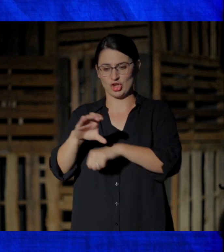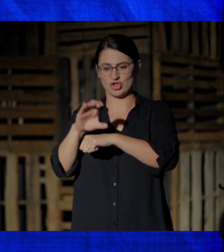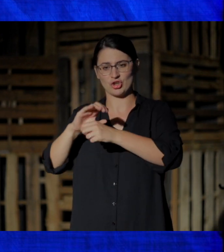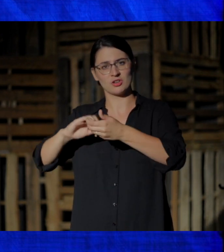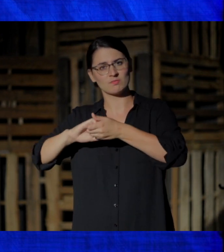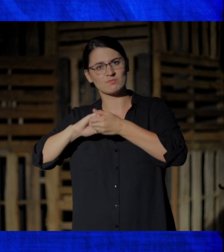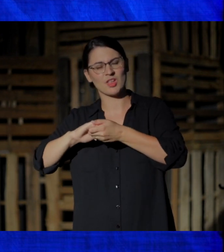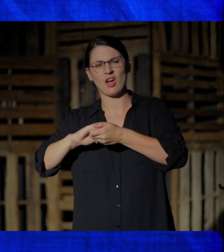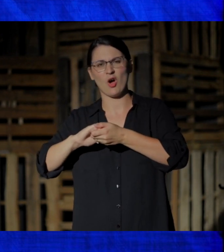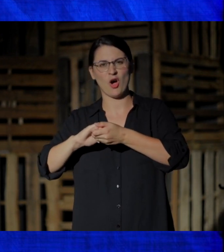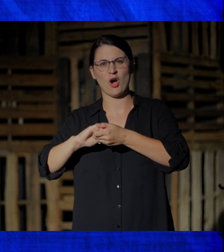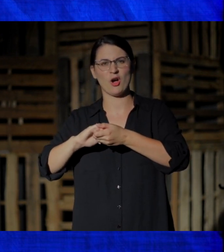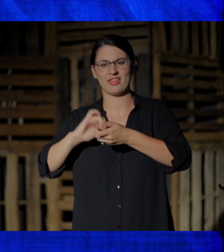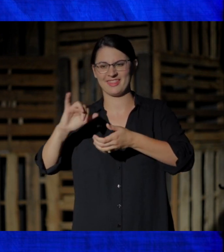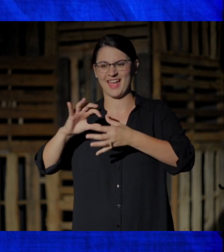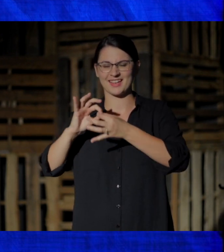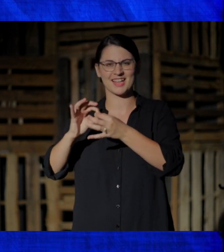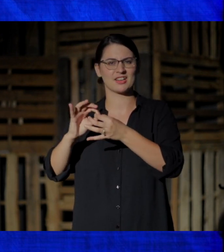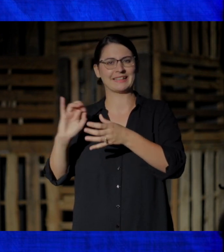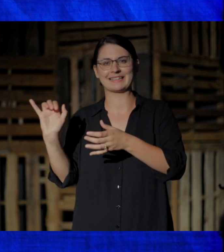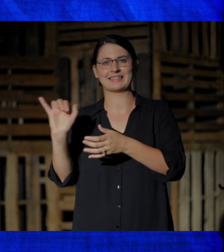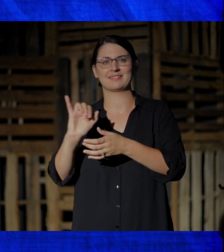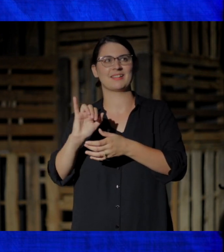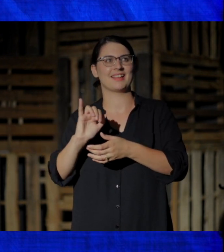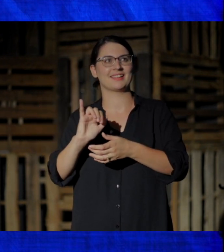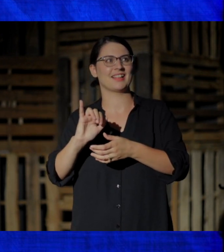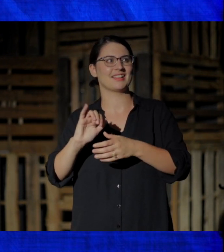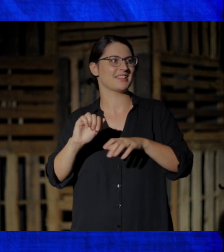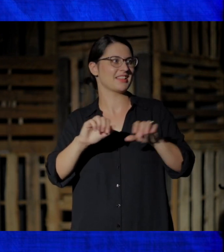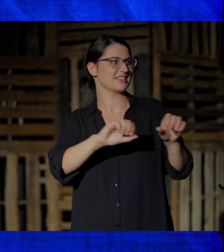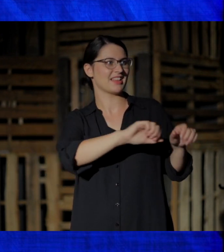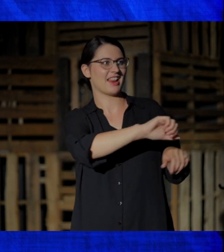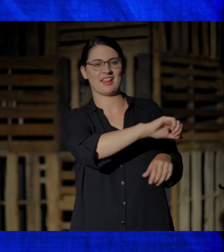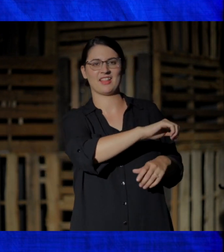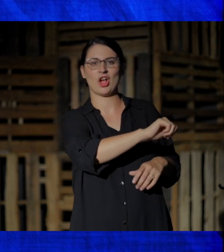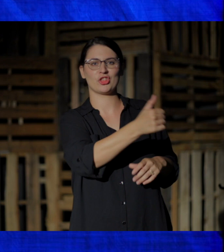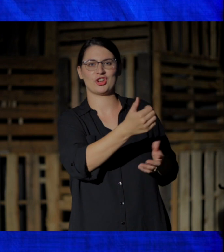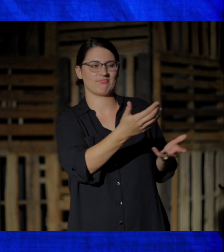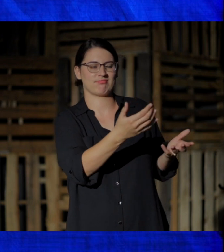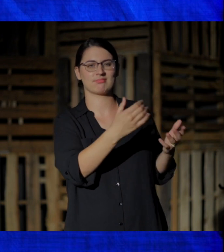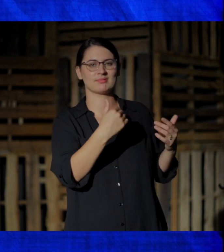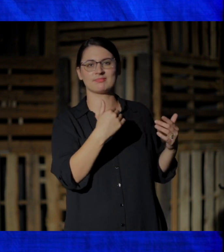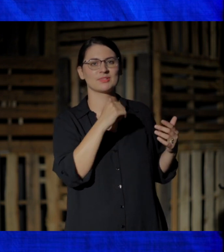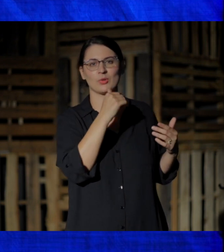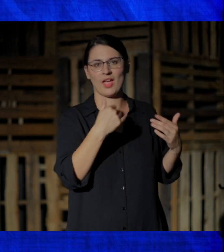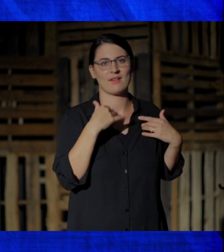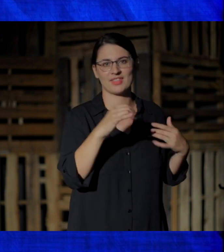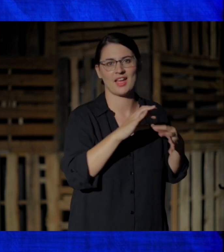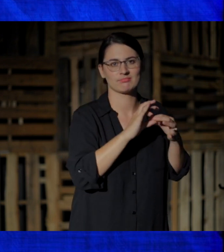bond. We won't really commit to one another.